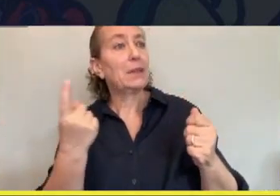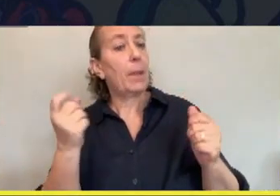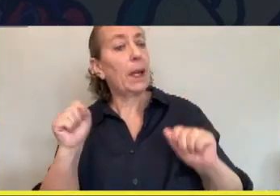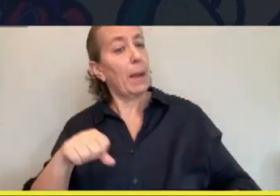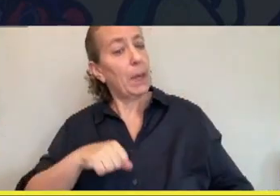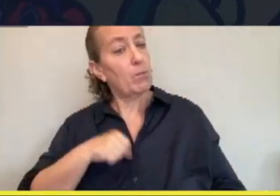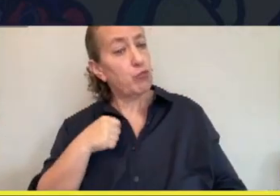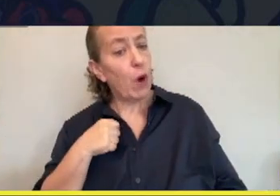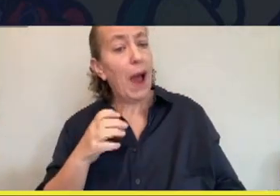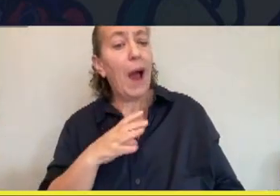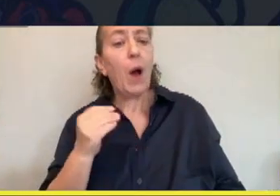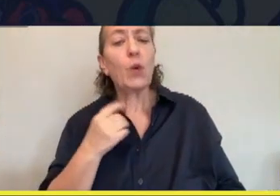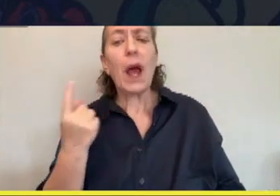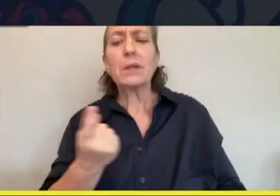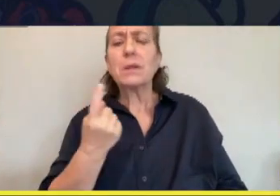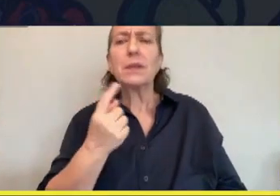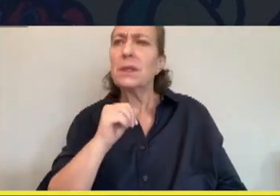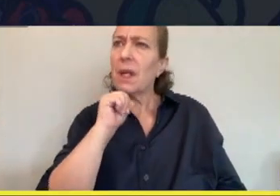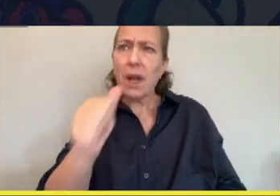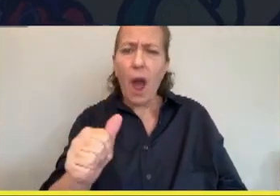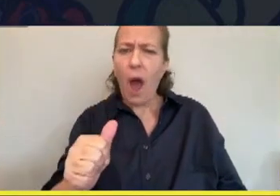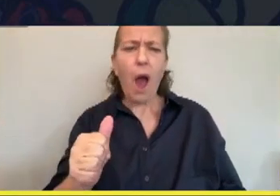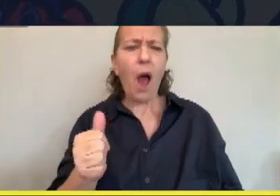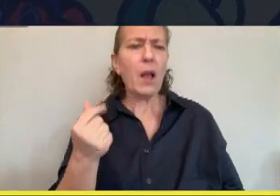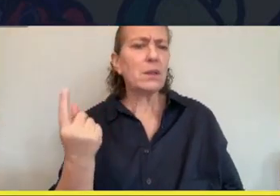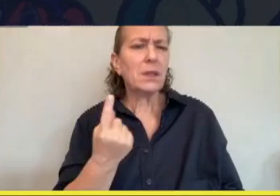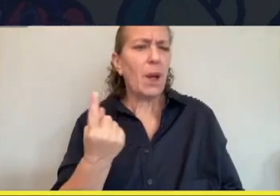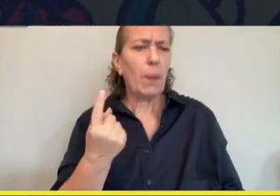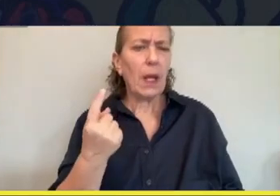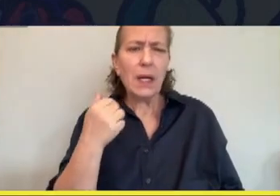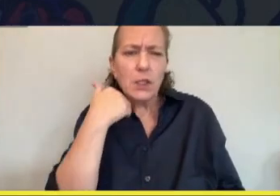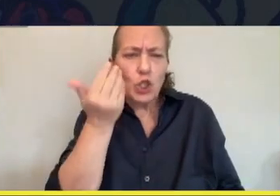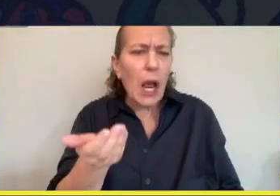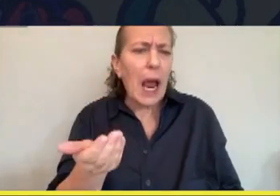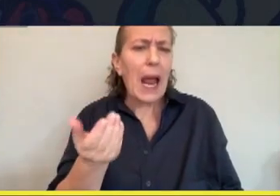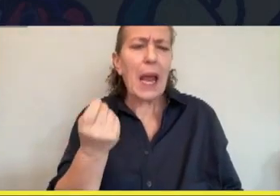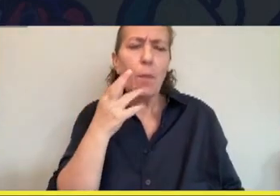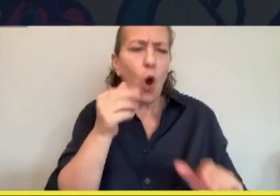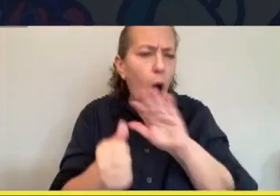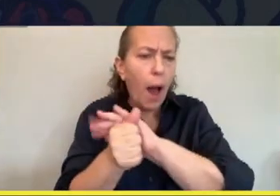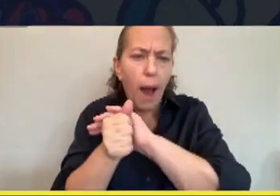we must be ashamed of or to try to hide from.